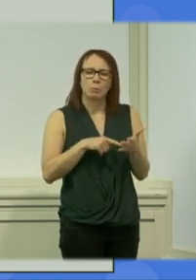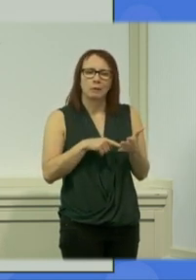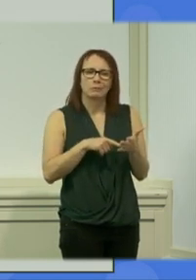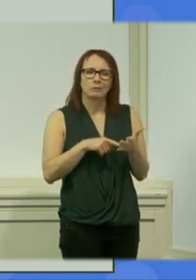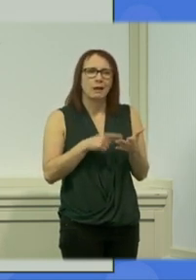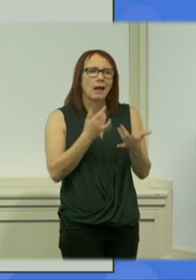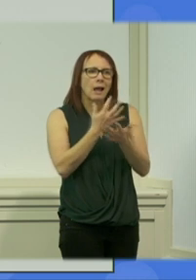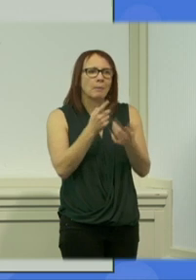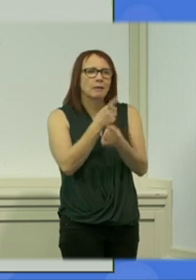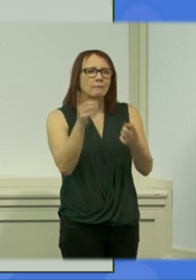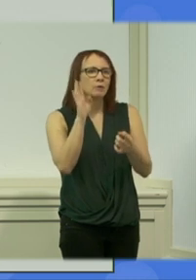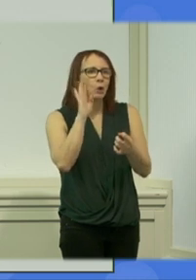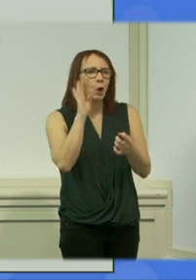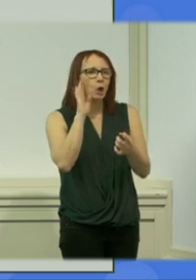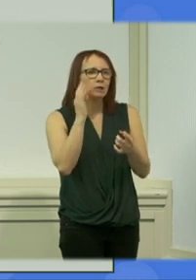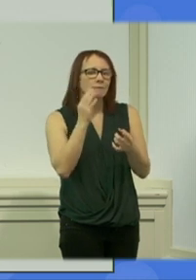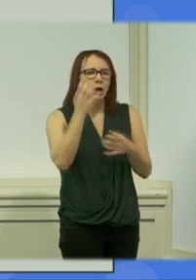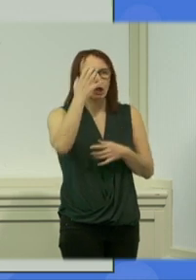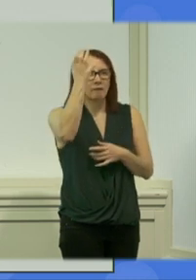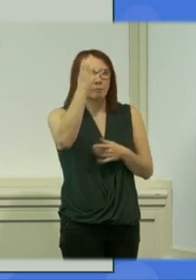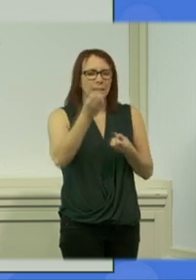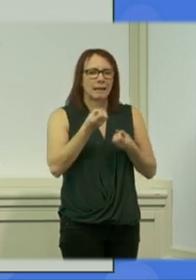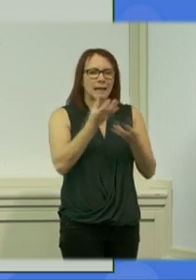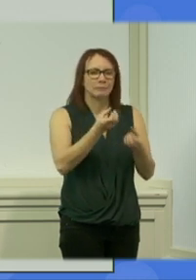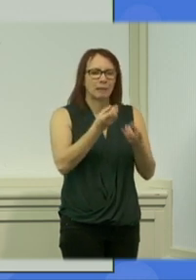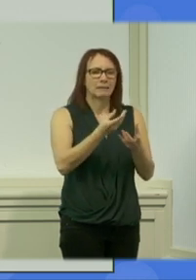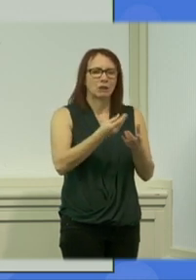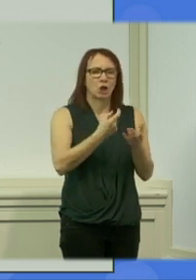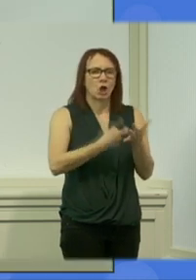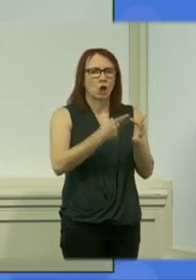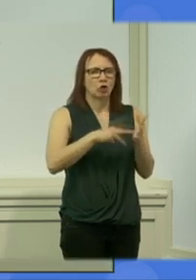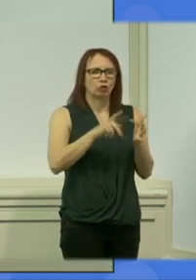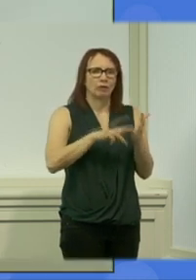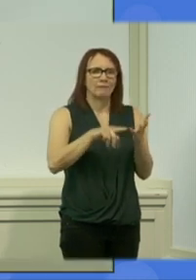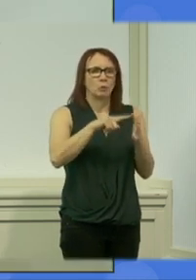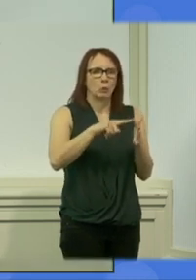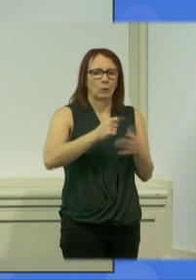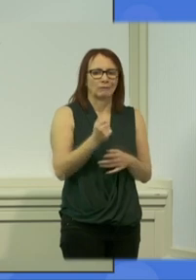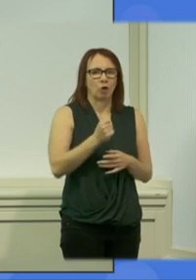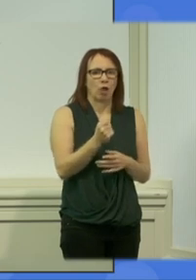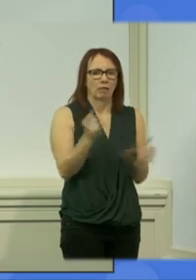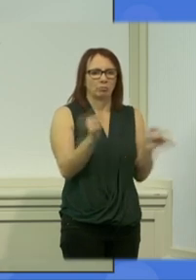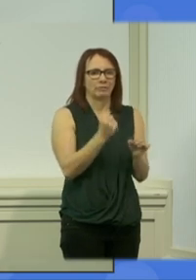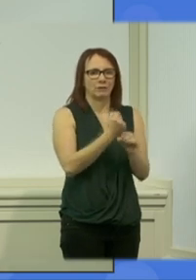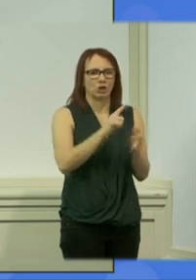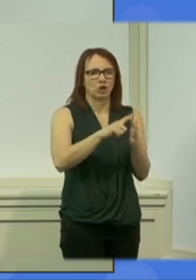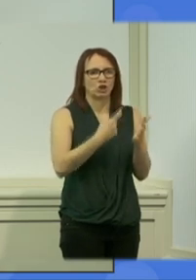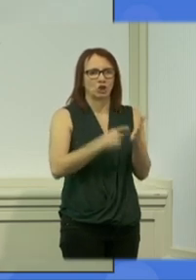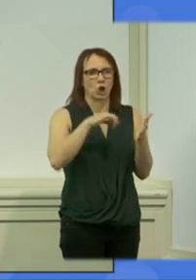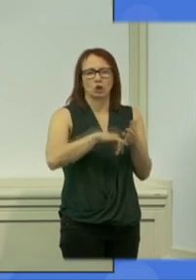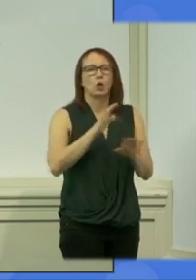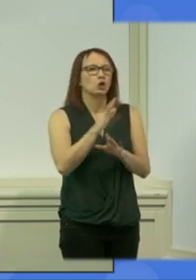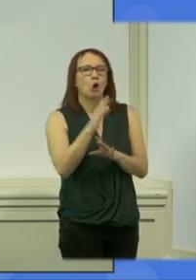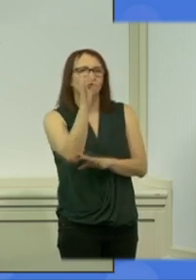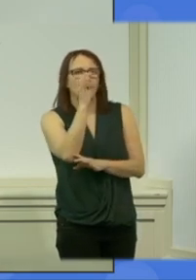Fraser. Have any of you heard of government expenditure and revenue in Scotland? It's sometimes called GERS. Well, not the football